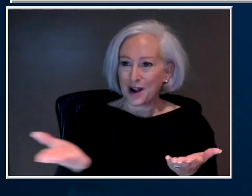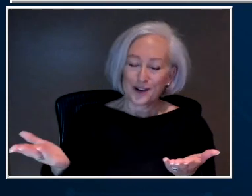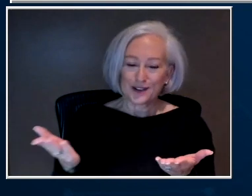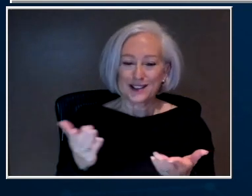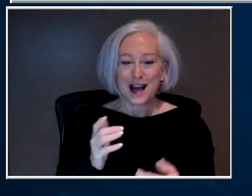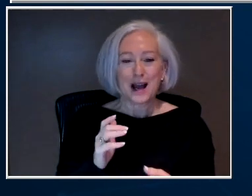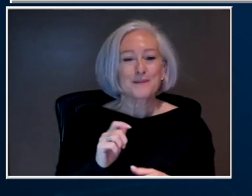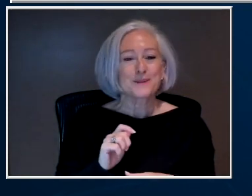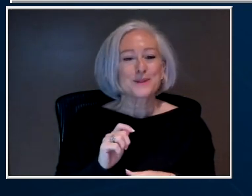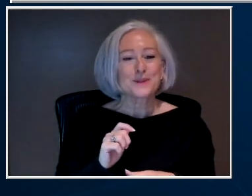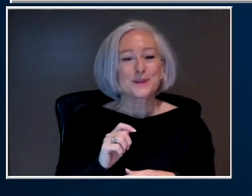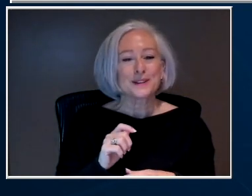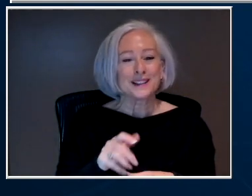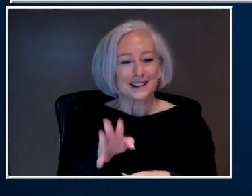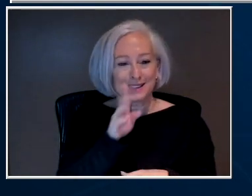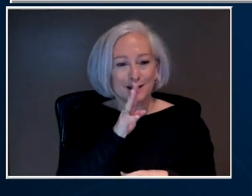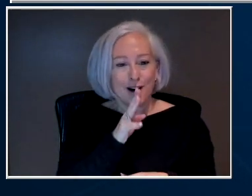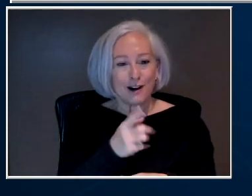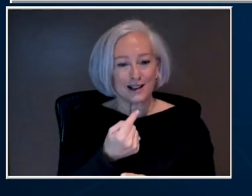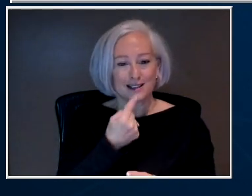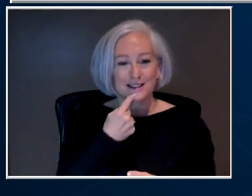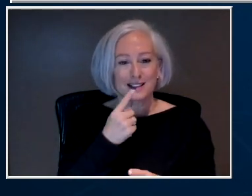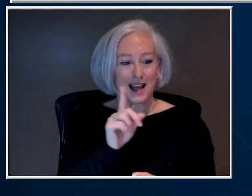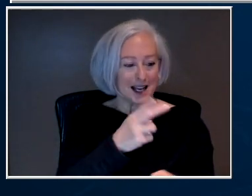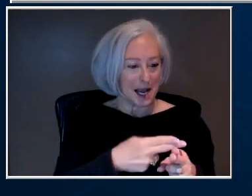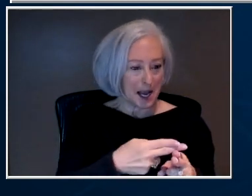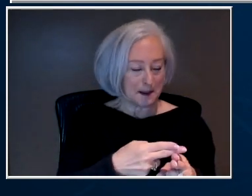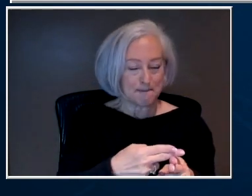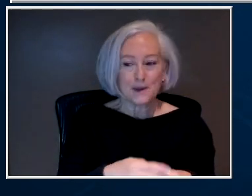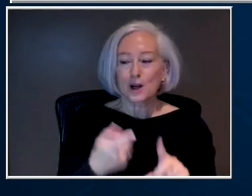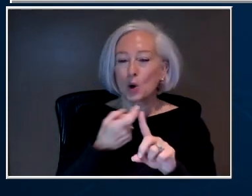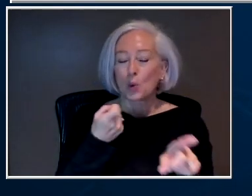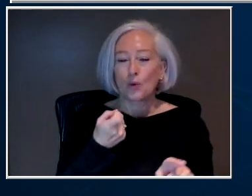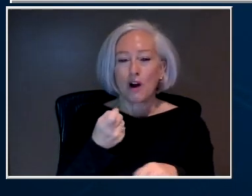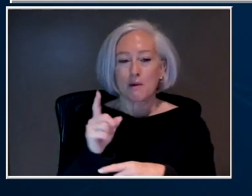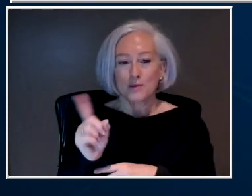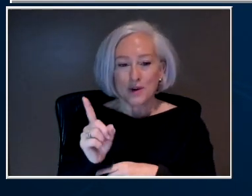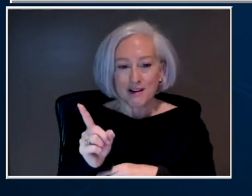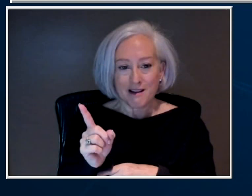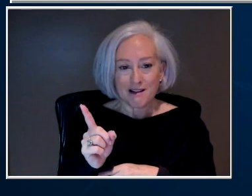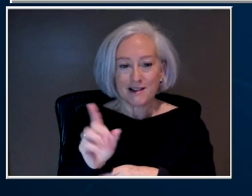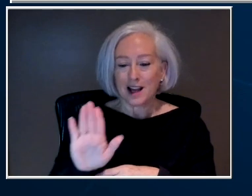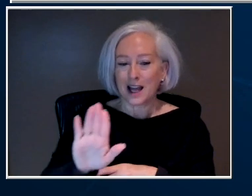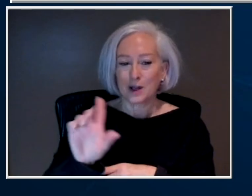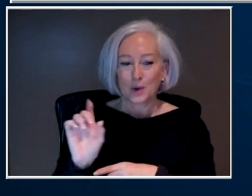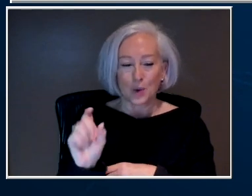your outlet, and then ask your question. We're going to just give you a few moments here.